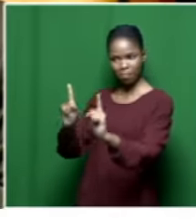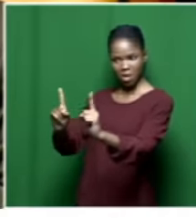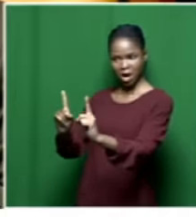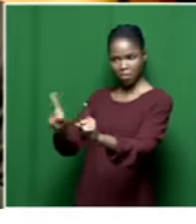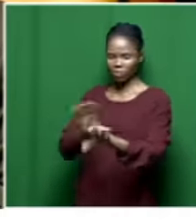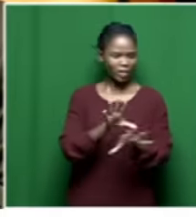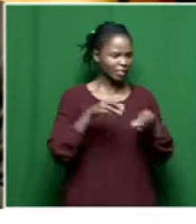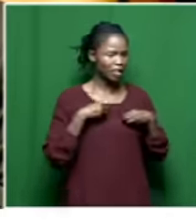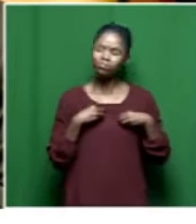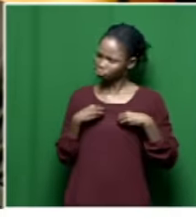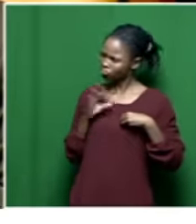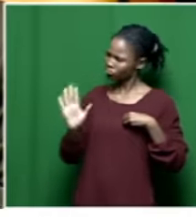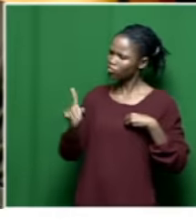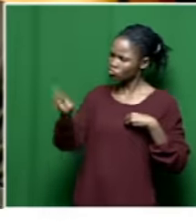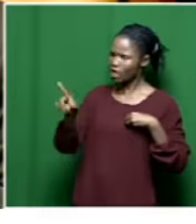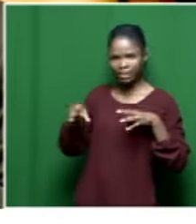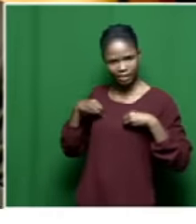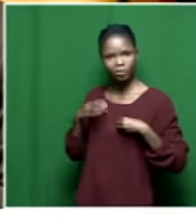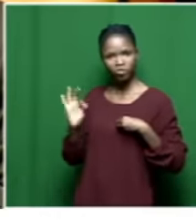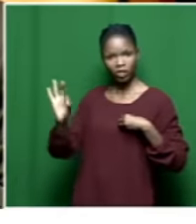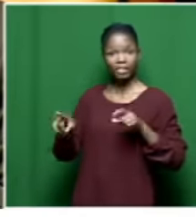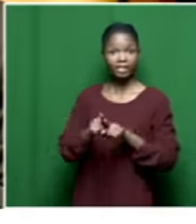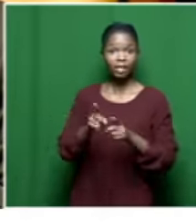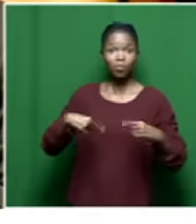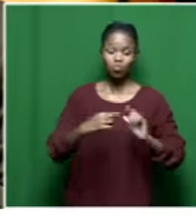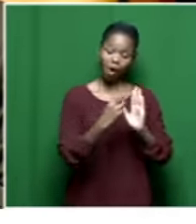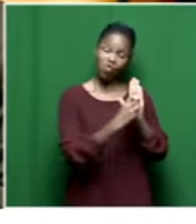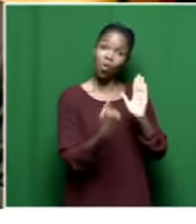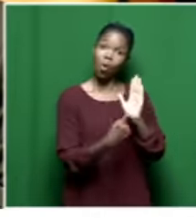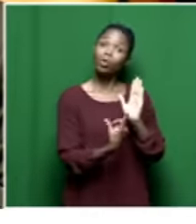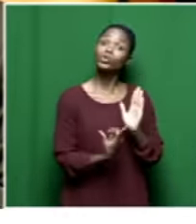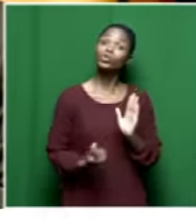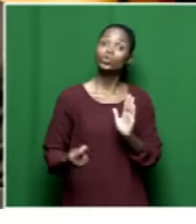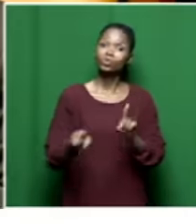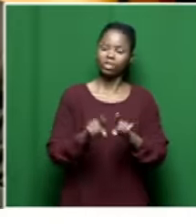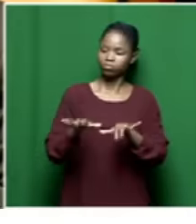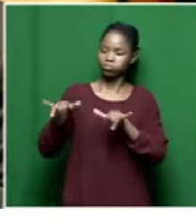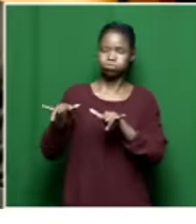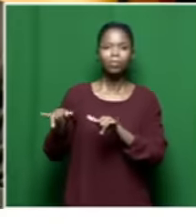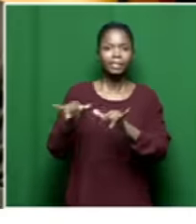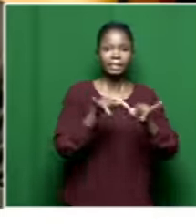Honorable Shibambo, yes, we are right. The joint rules apply to this city.